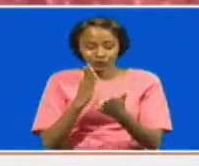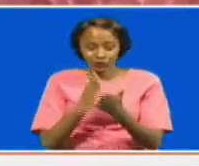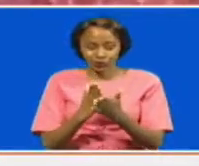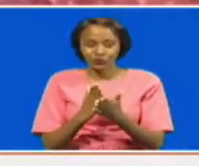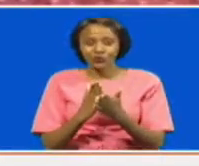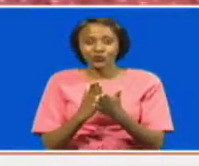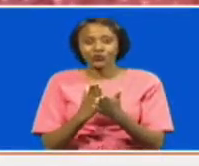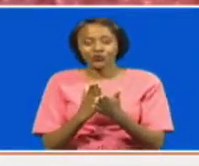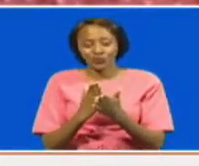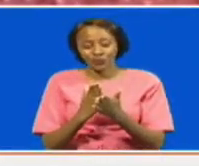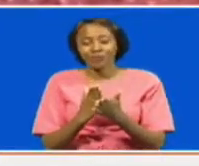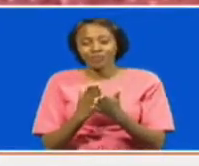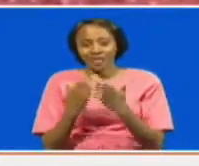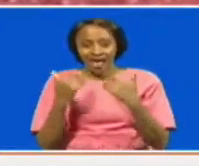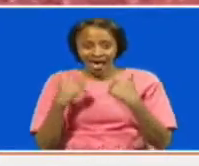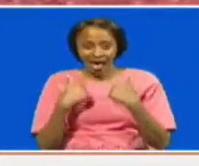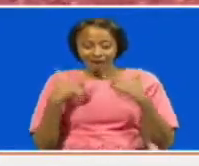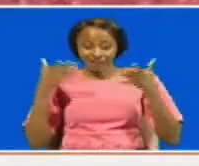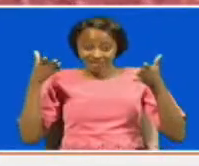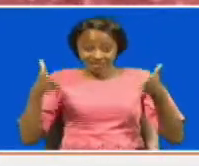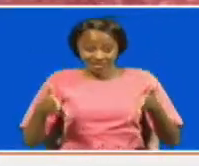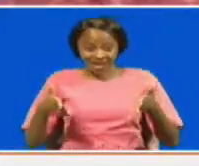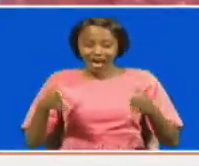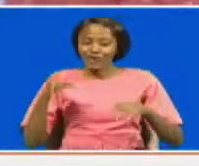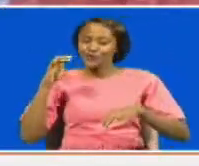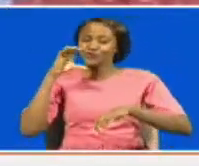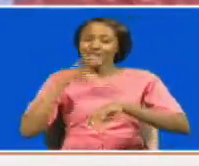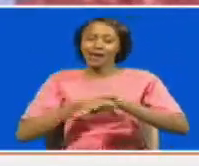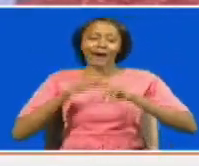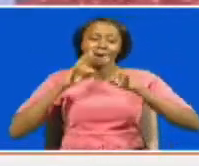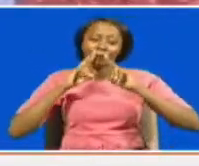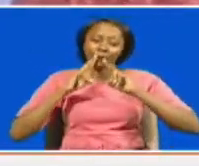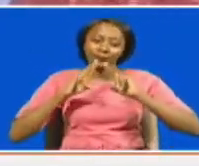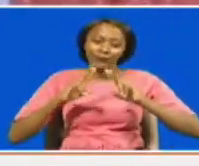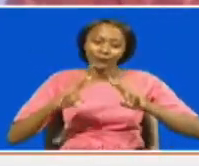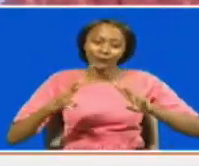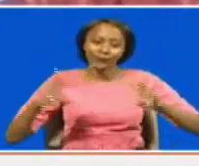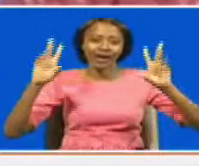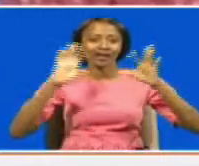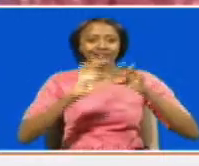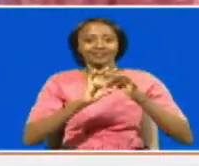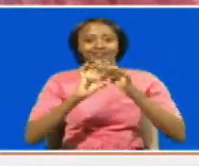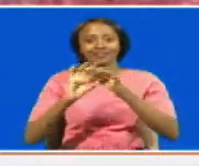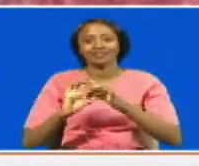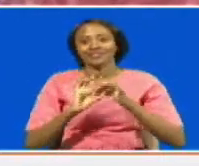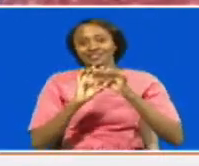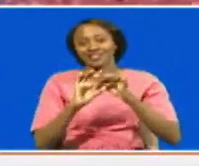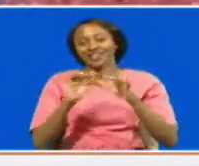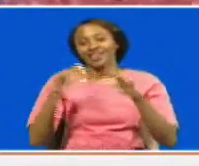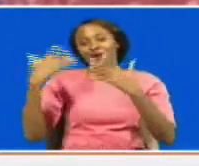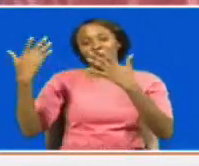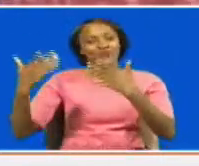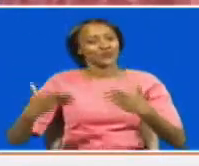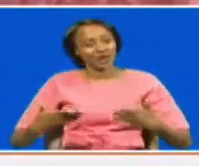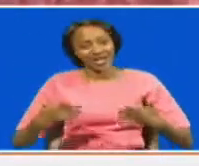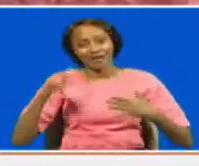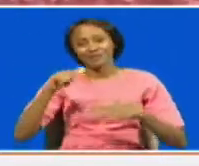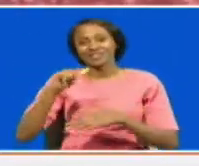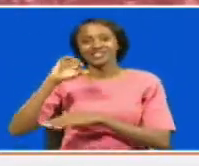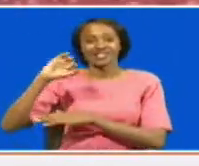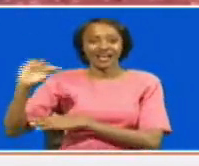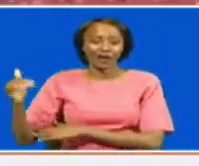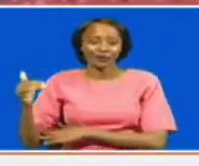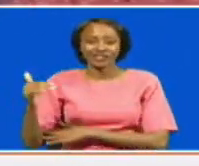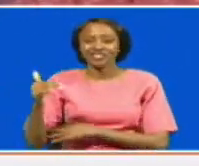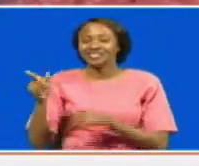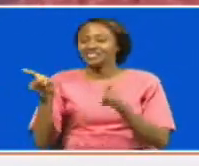will be your women rep. Here you will find peace, tranquility, and brotherhood and sisterhood. Welcome to Garissa County. And with my governor, may God